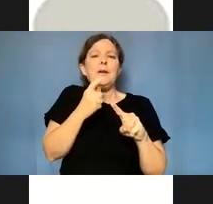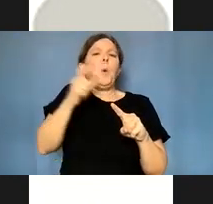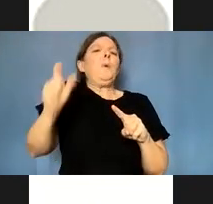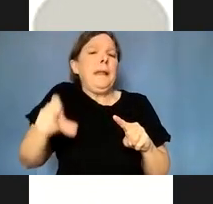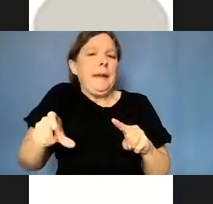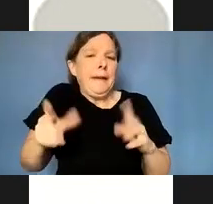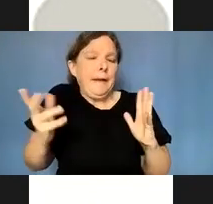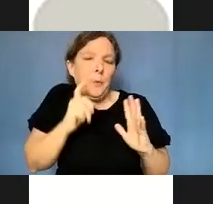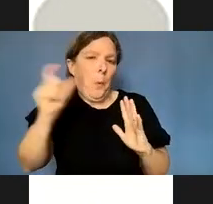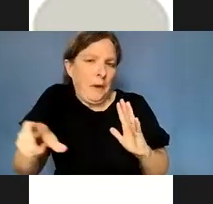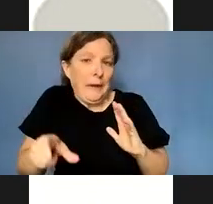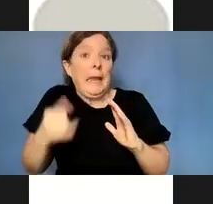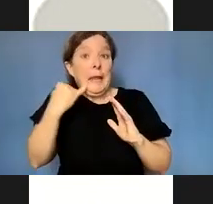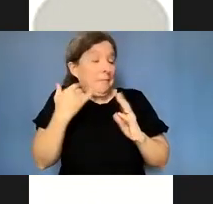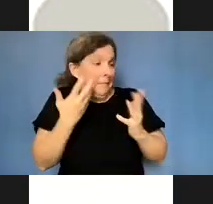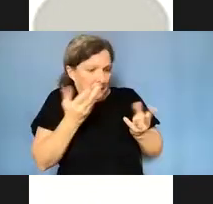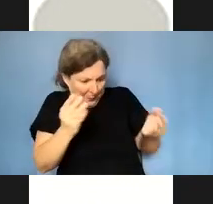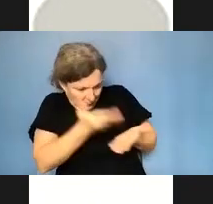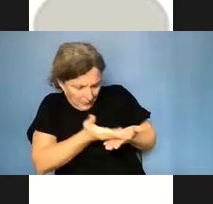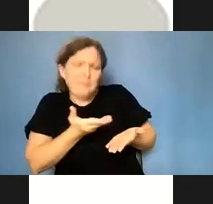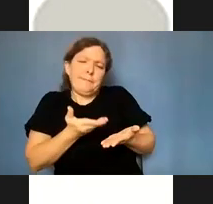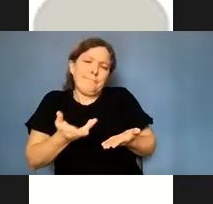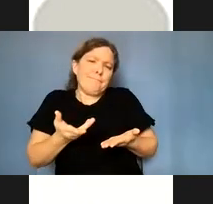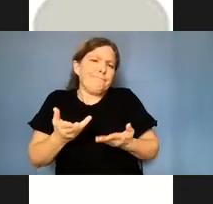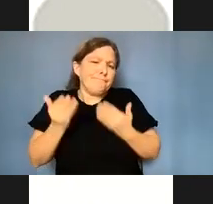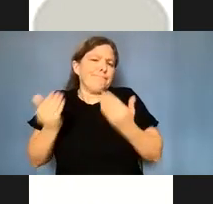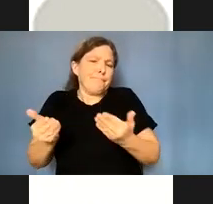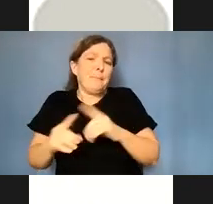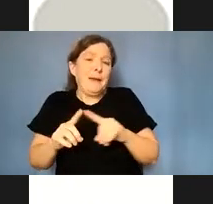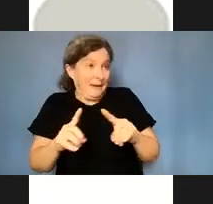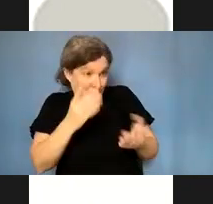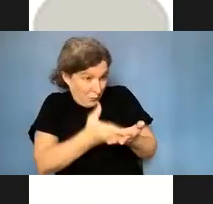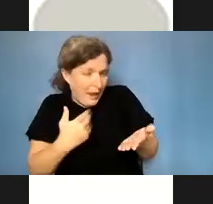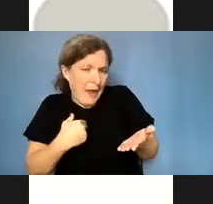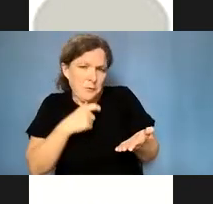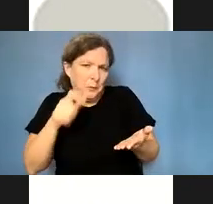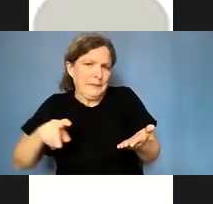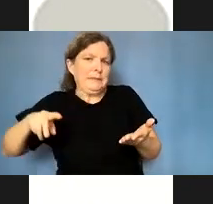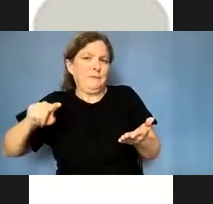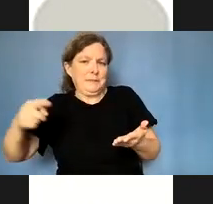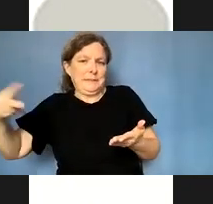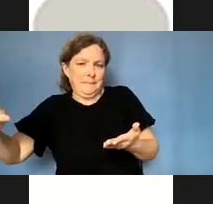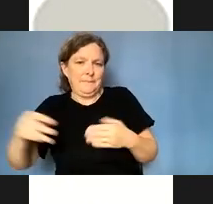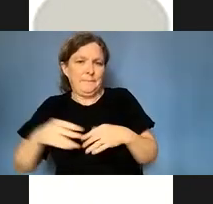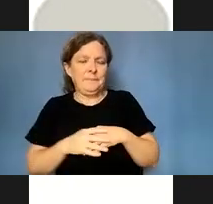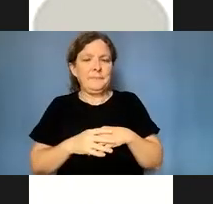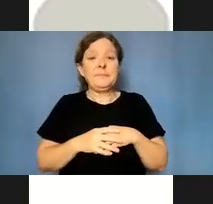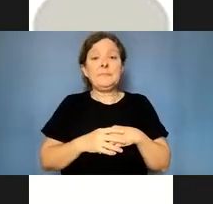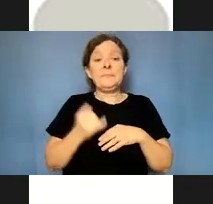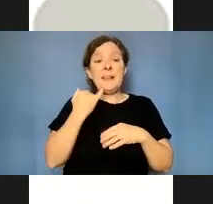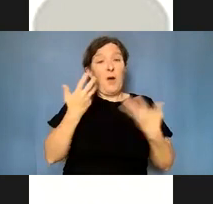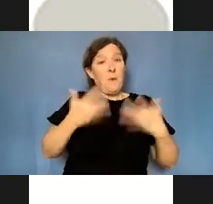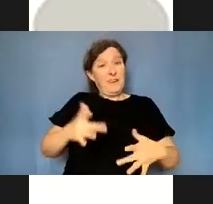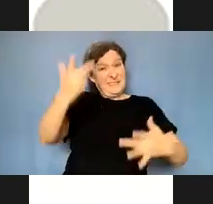it's not a standard practice anymore. And am I exempt from the policy if I have natural immunity to COVID because I've already